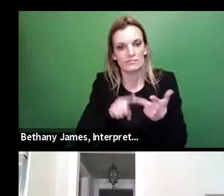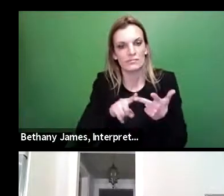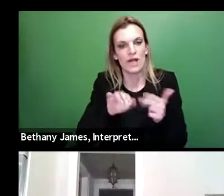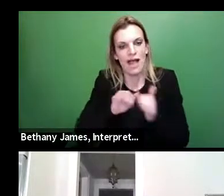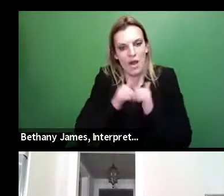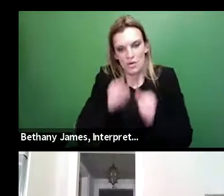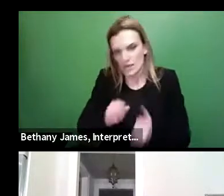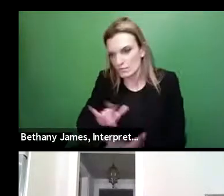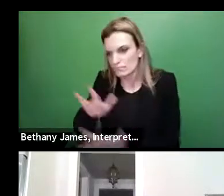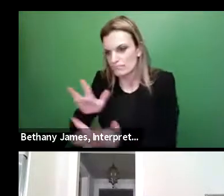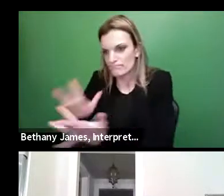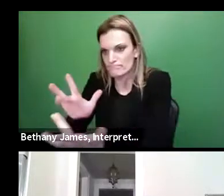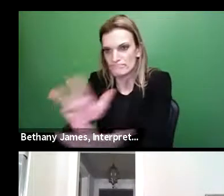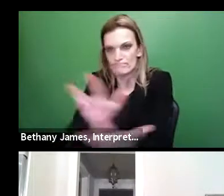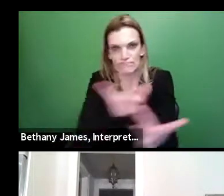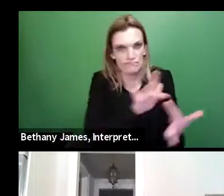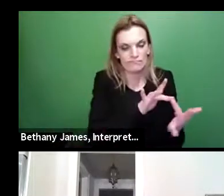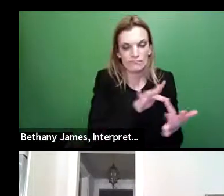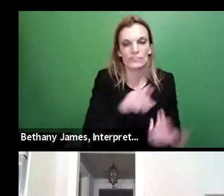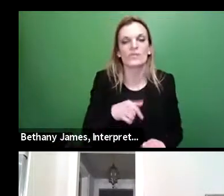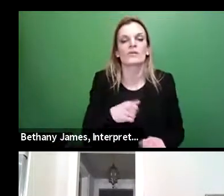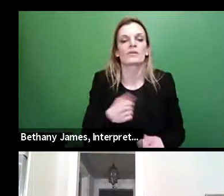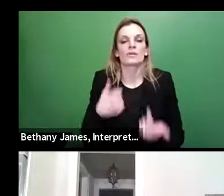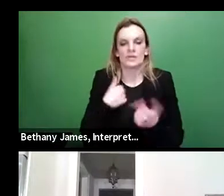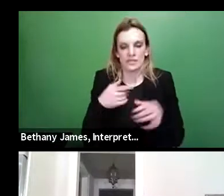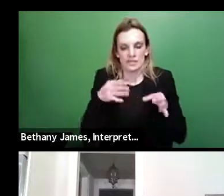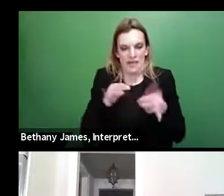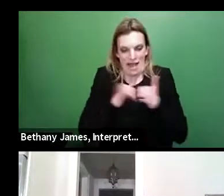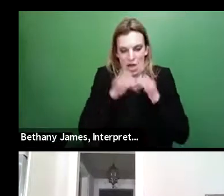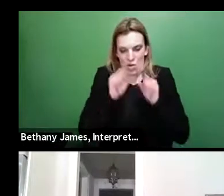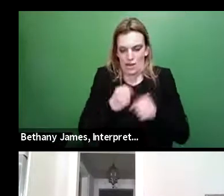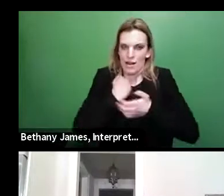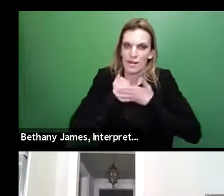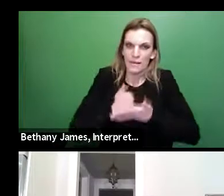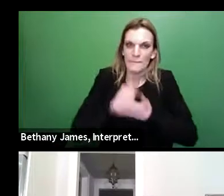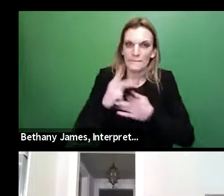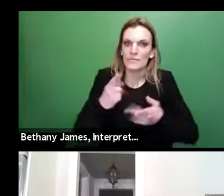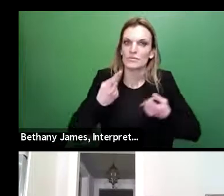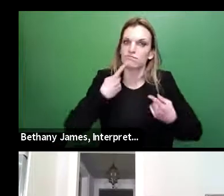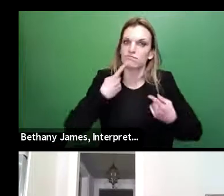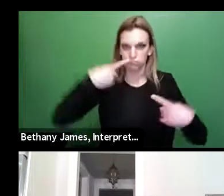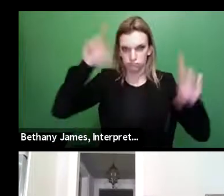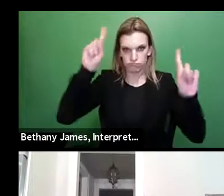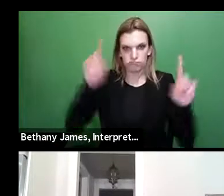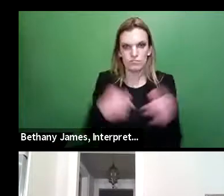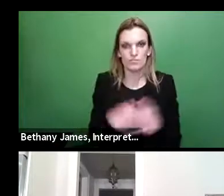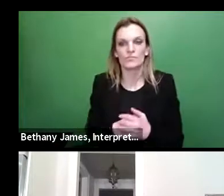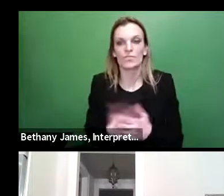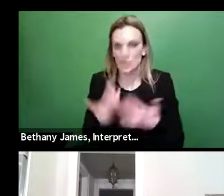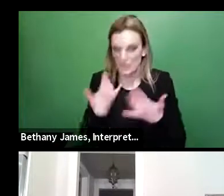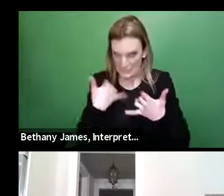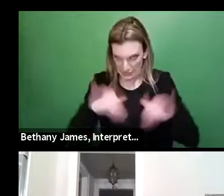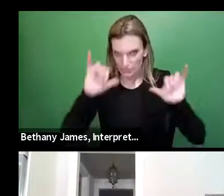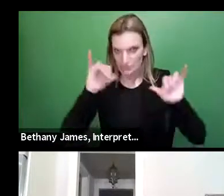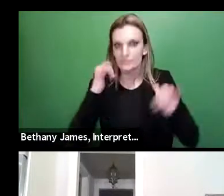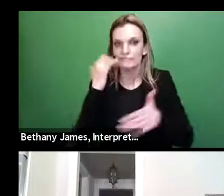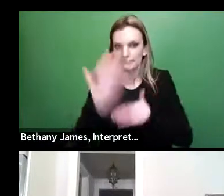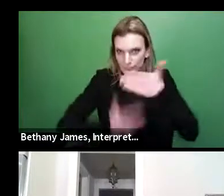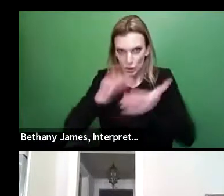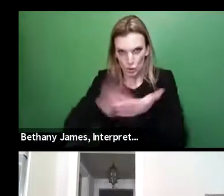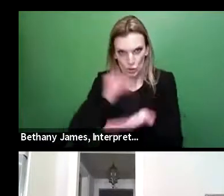lead through crisis. And that commitment is ongoing today. We quickly transitioned to